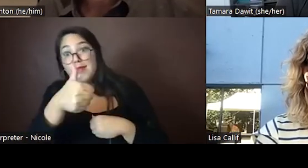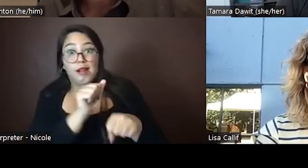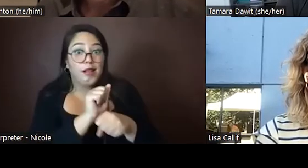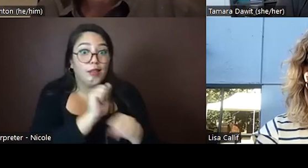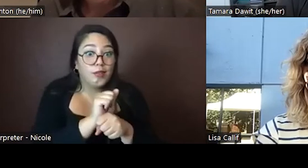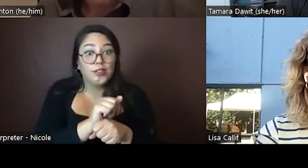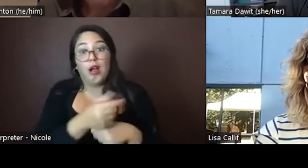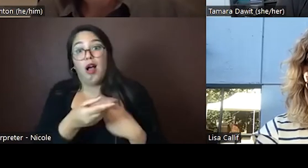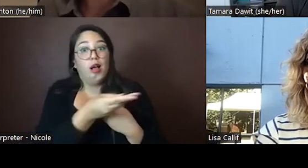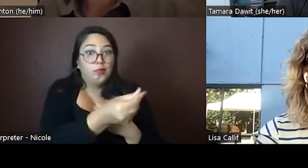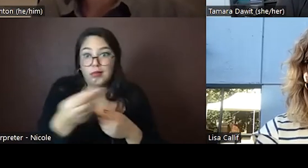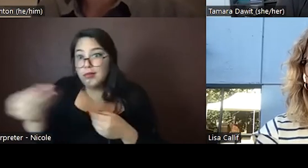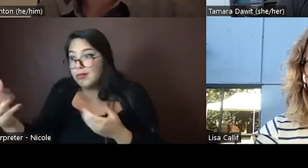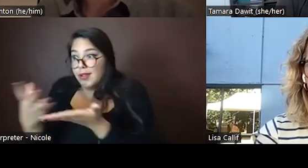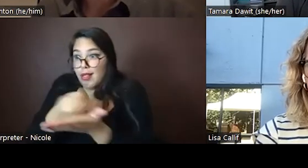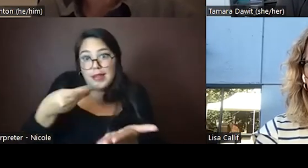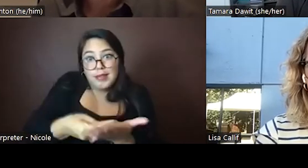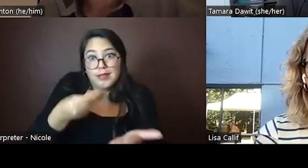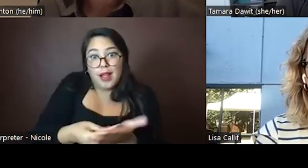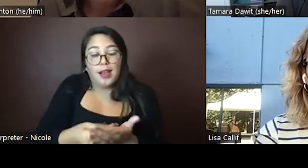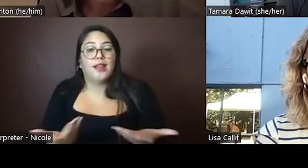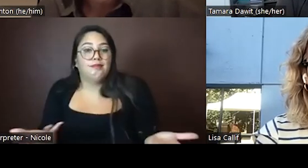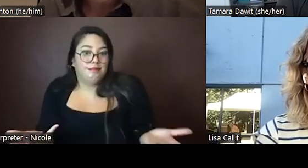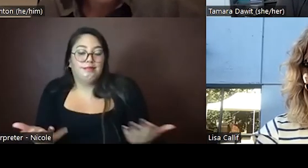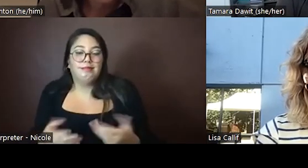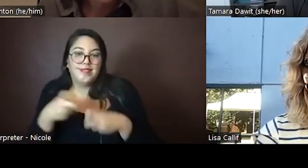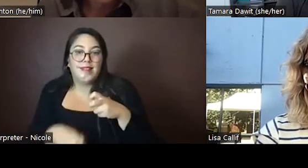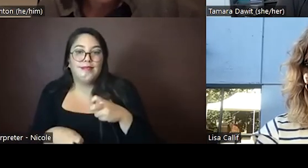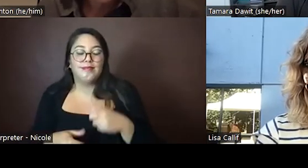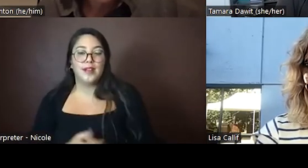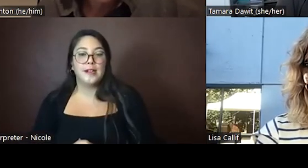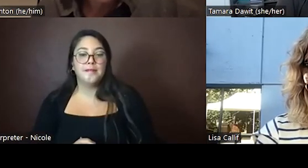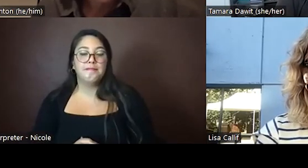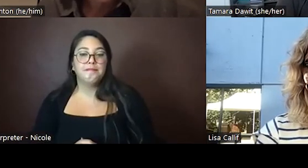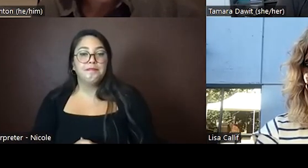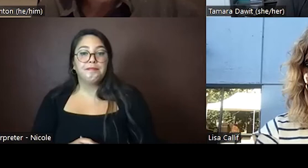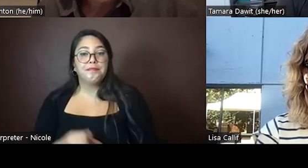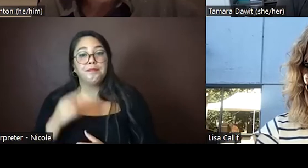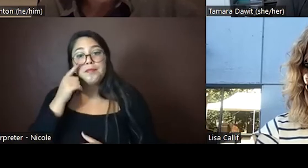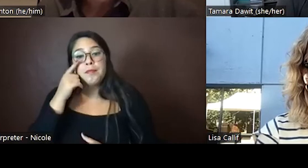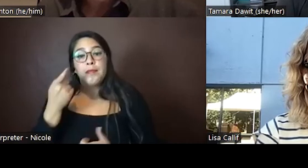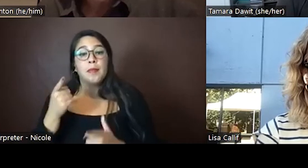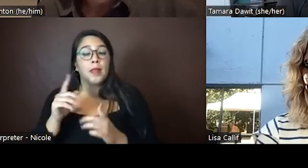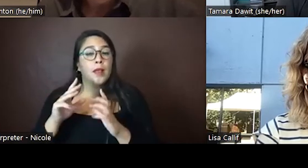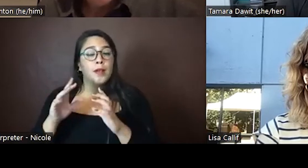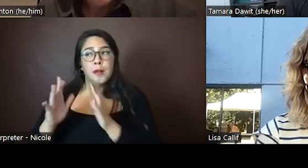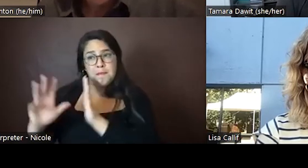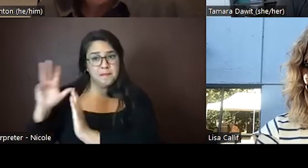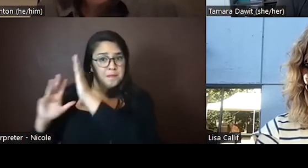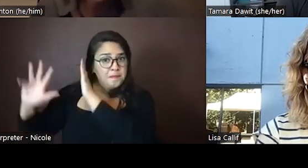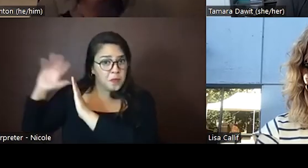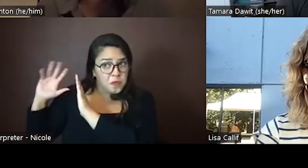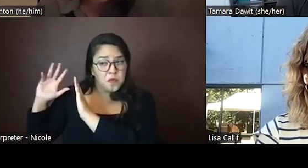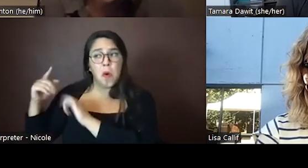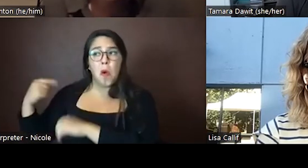pay Paul or whatever that phrase is. And I think the conversation used to very much be about